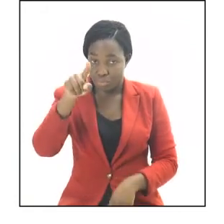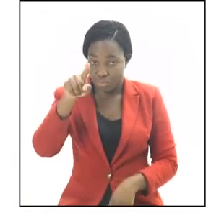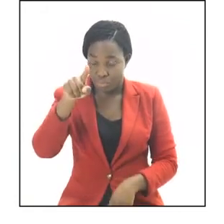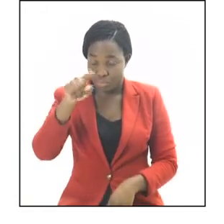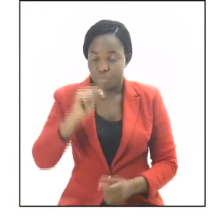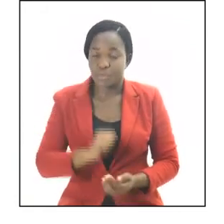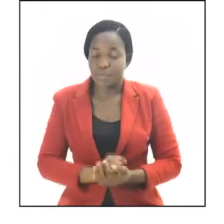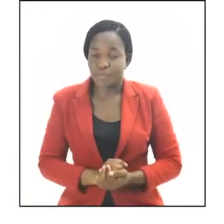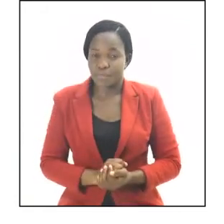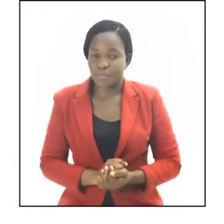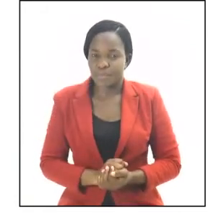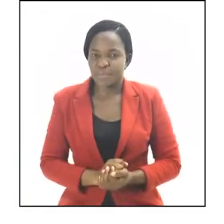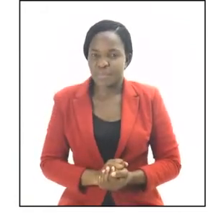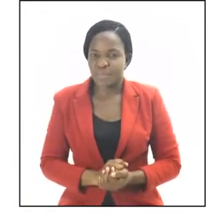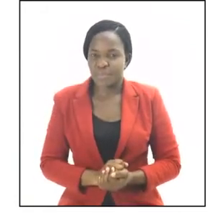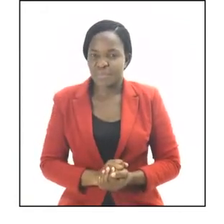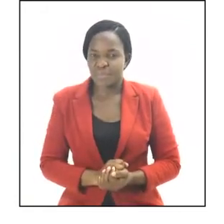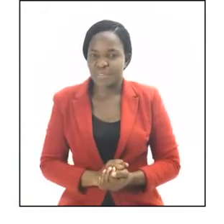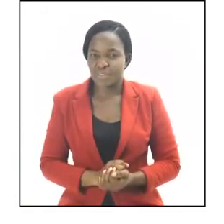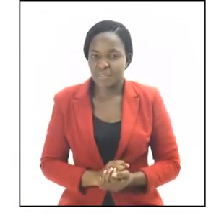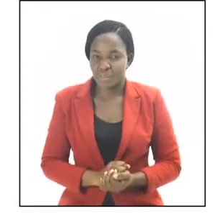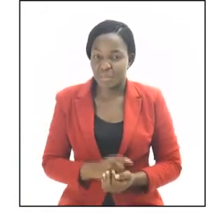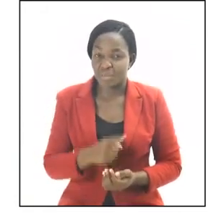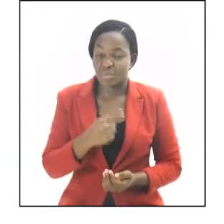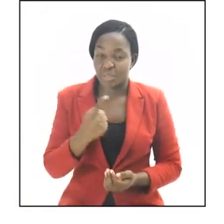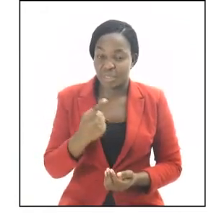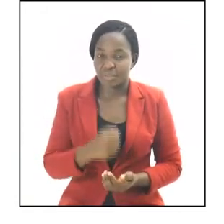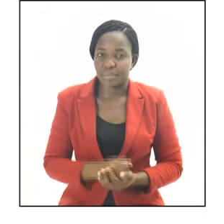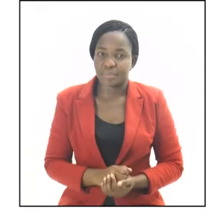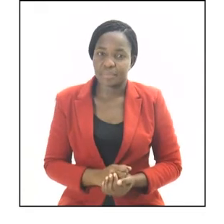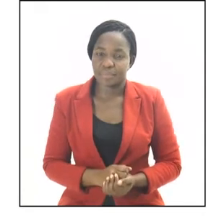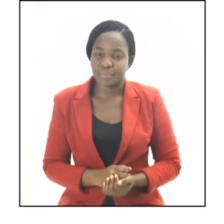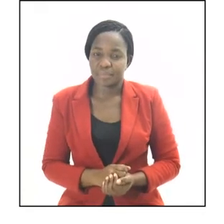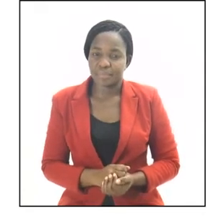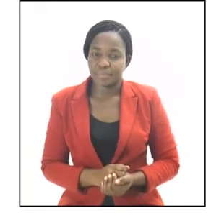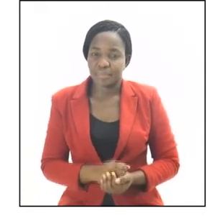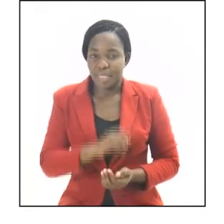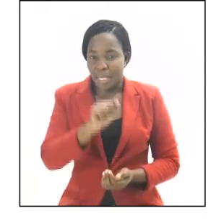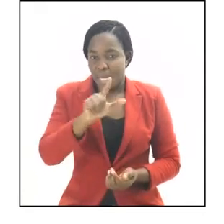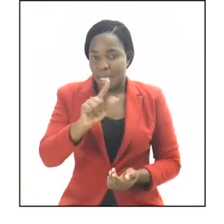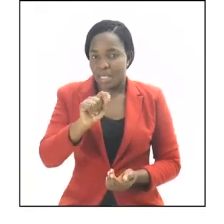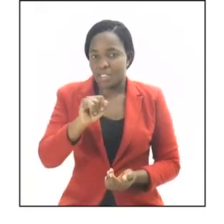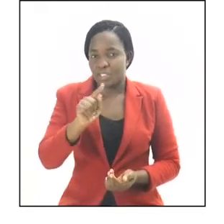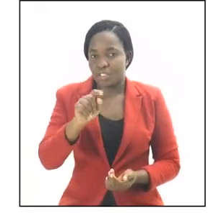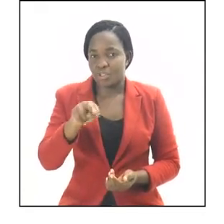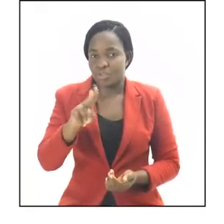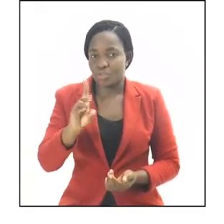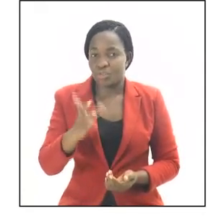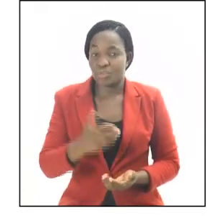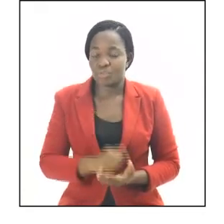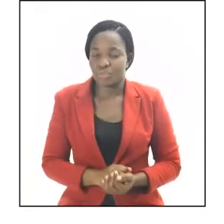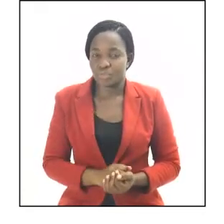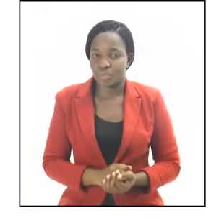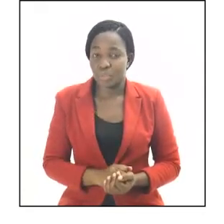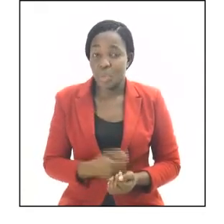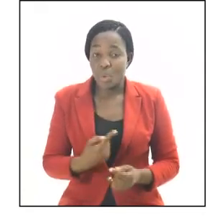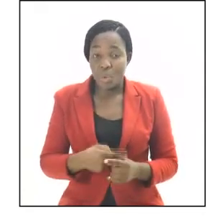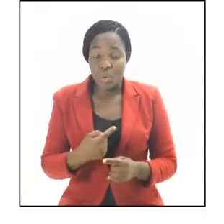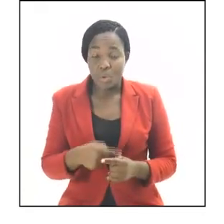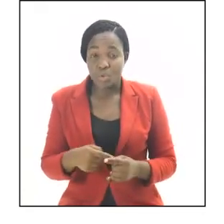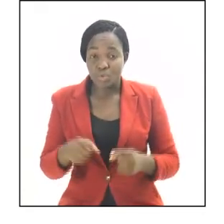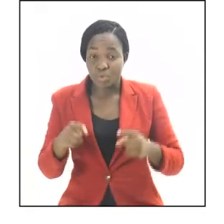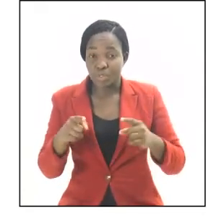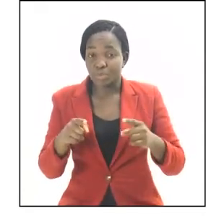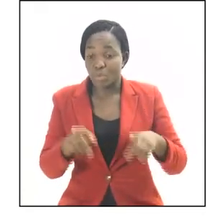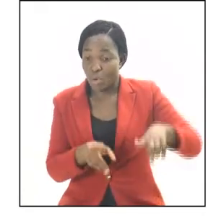the other can be called the altitude. So, what was known as the height of the